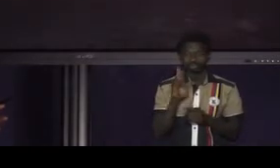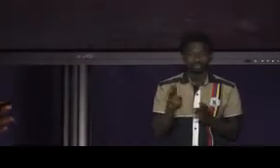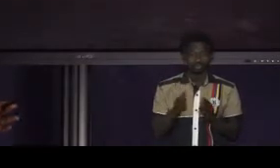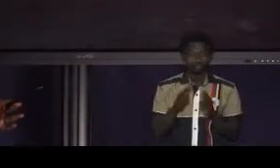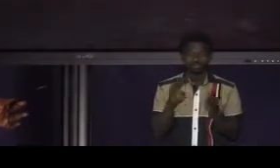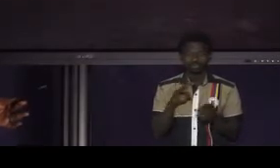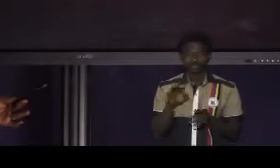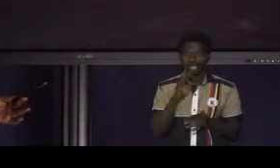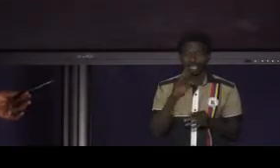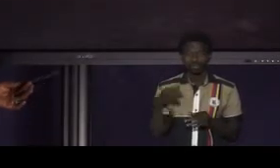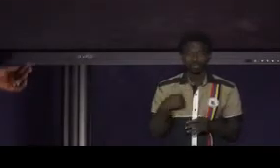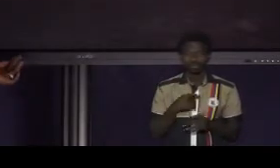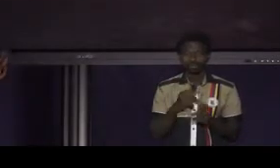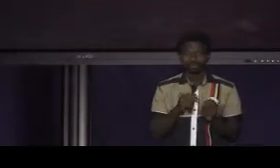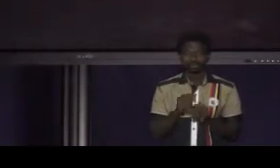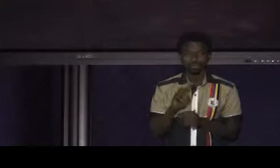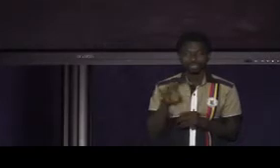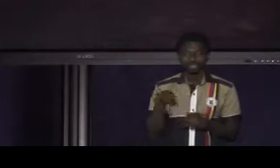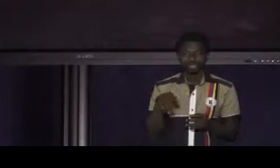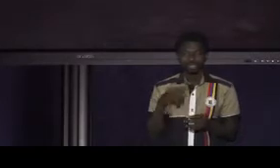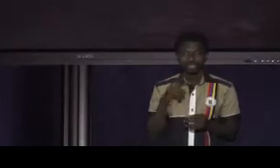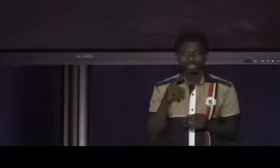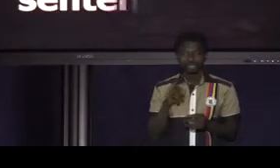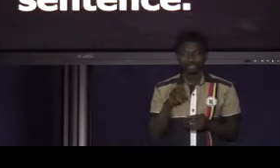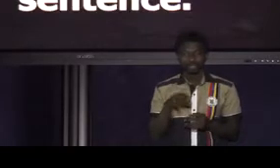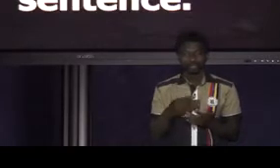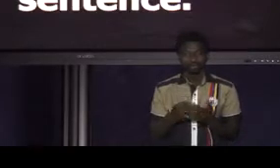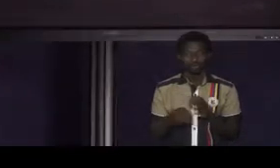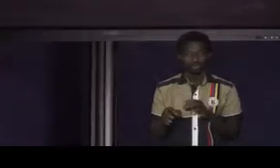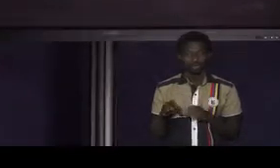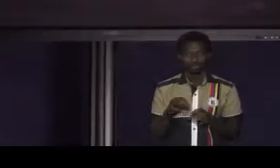we together? Well done.